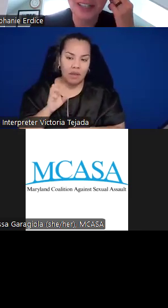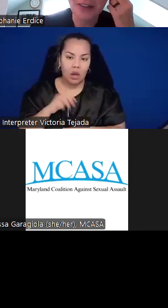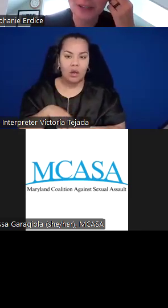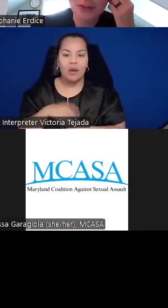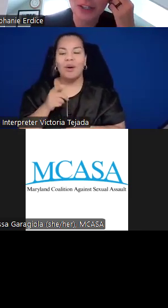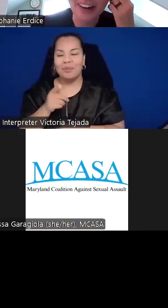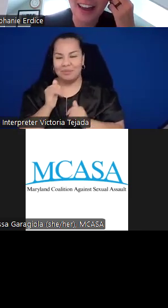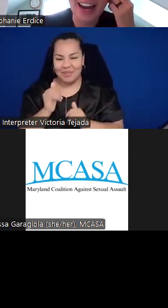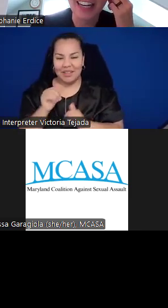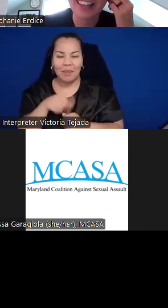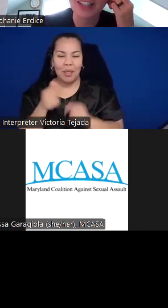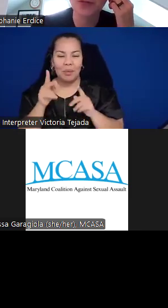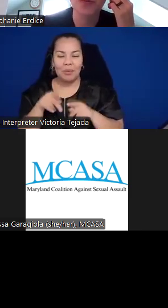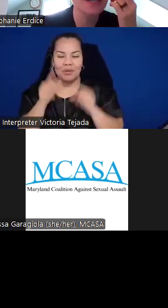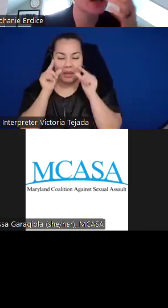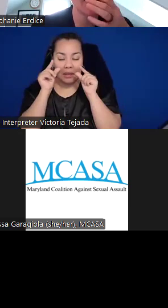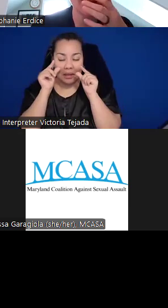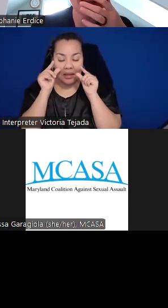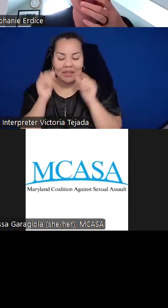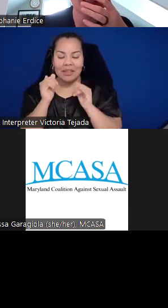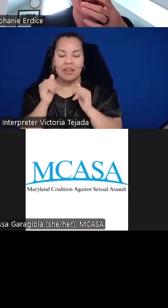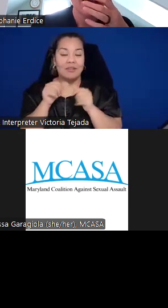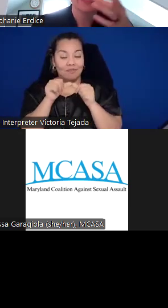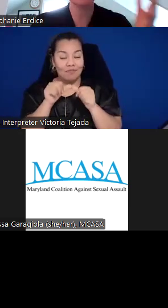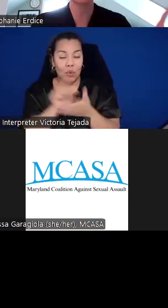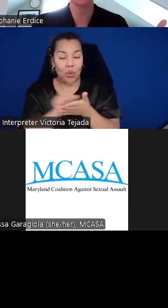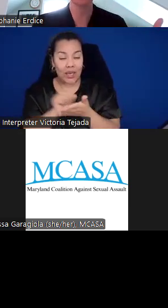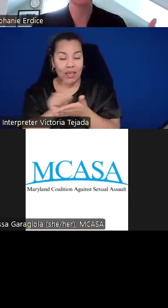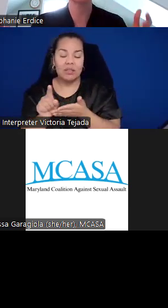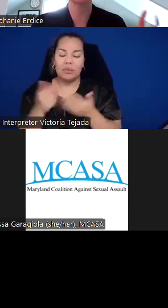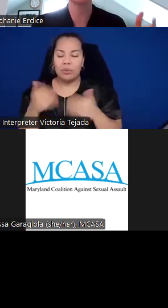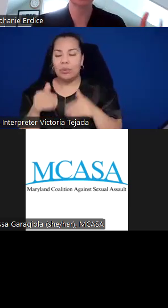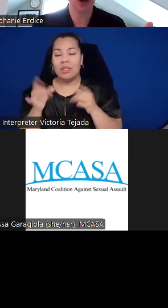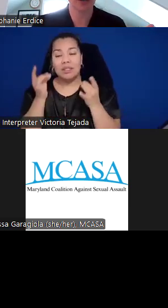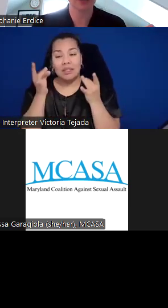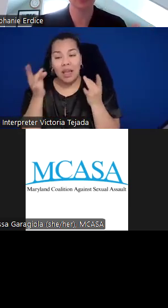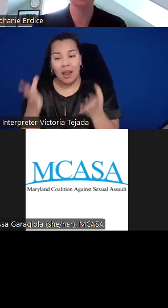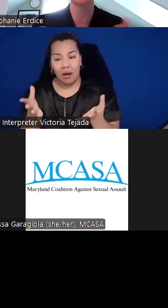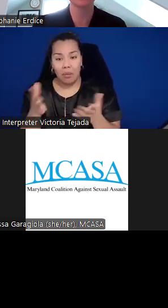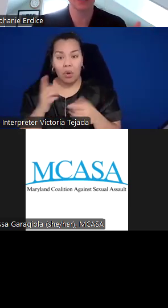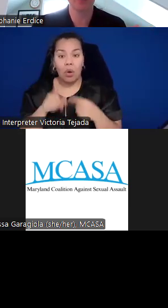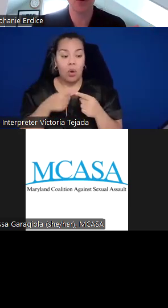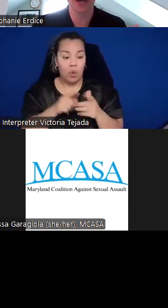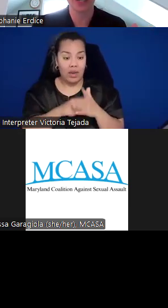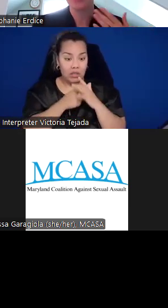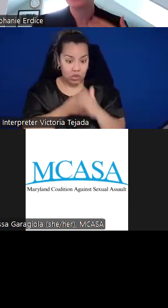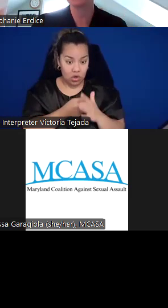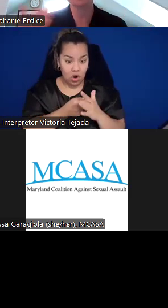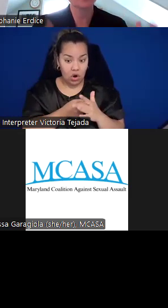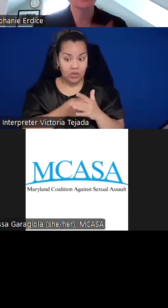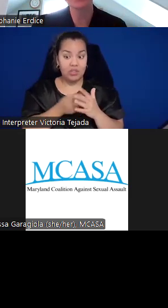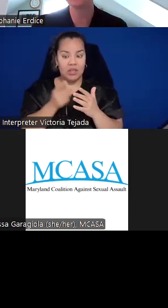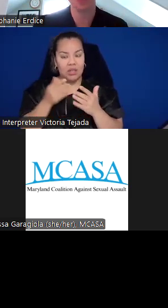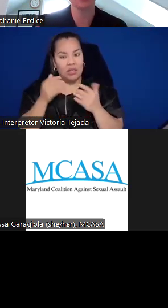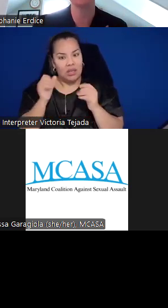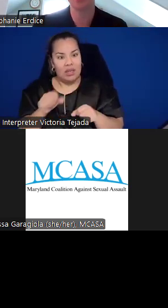twitcher. So Danielle, thanks for sharing that. And it can last for weeks. And it's terrible because once it starts, once you get to that point, it